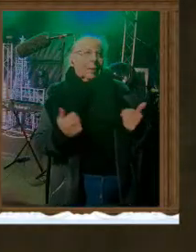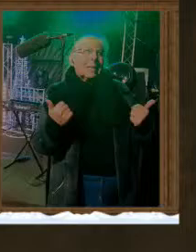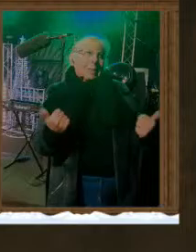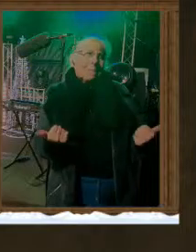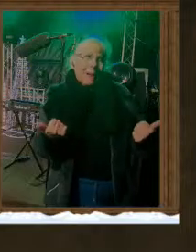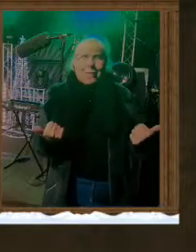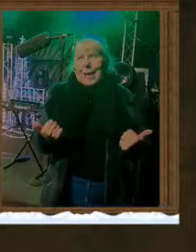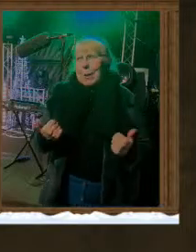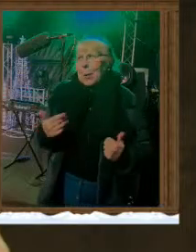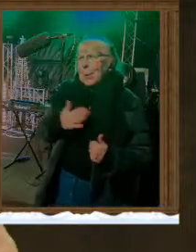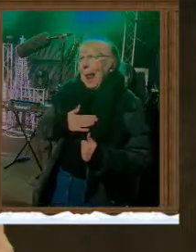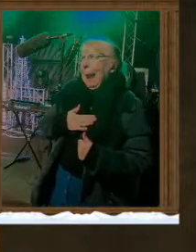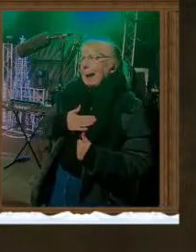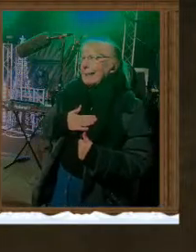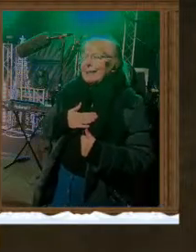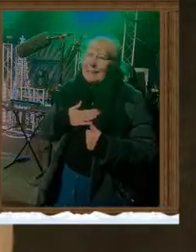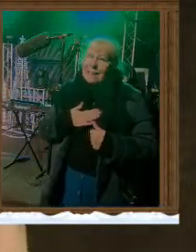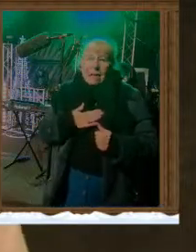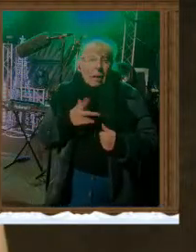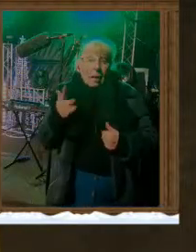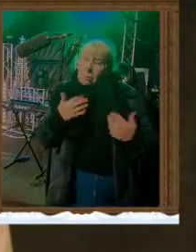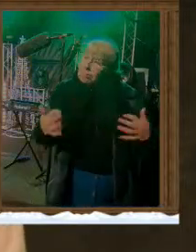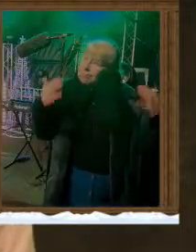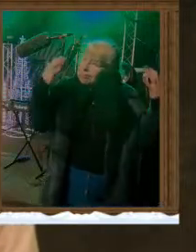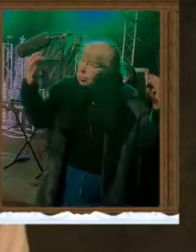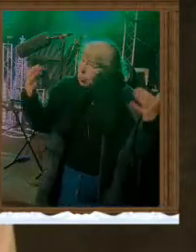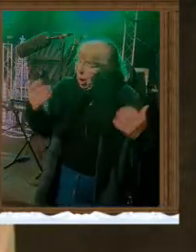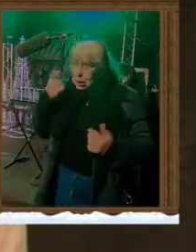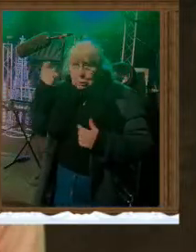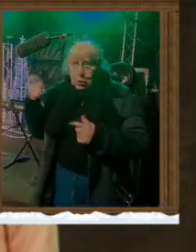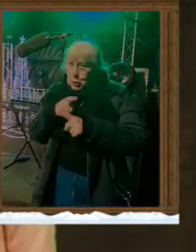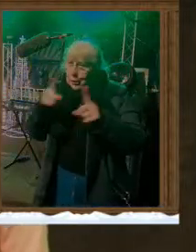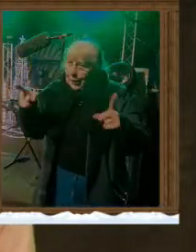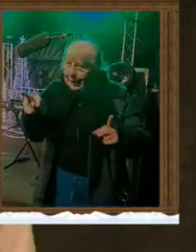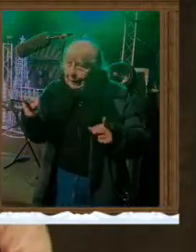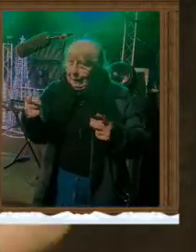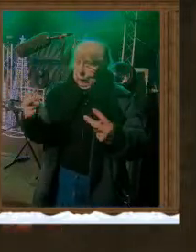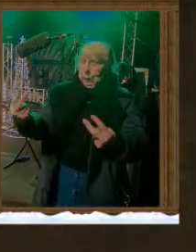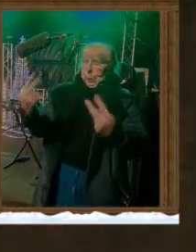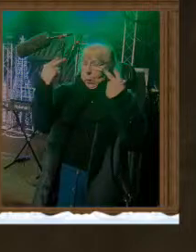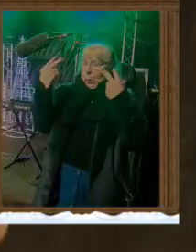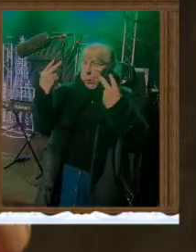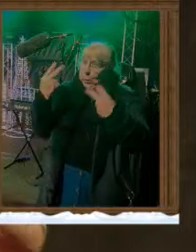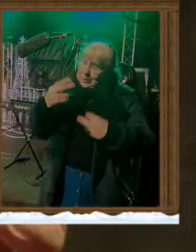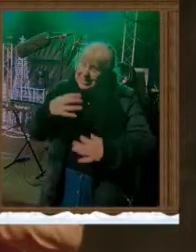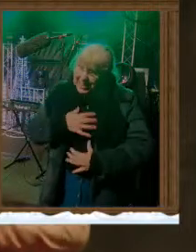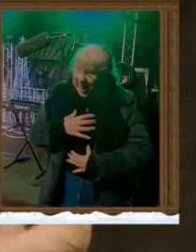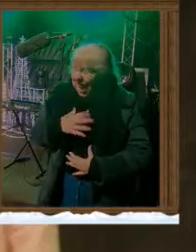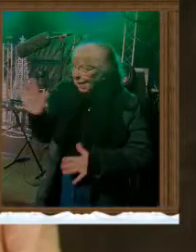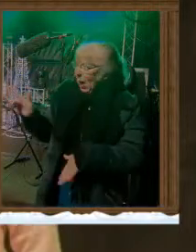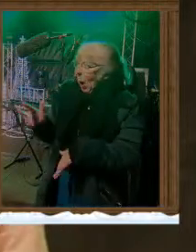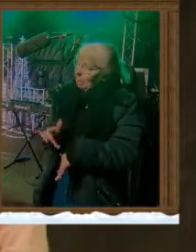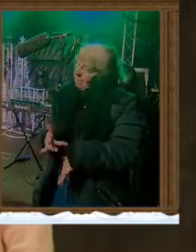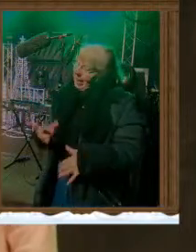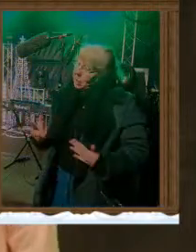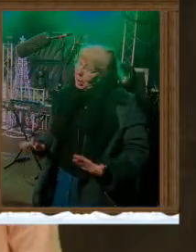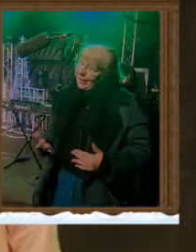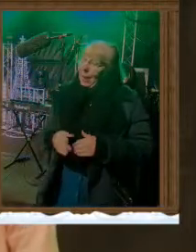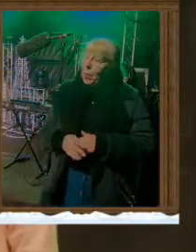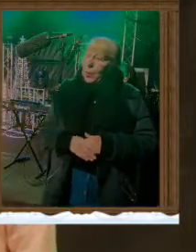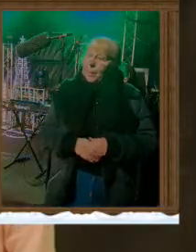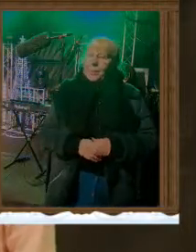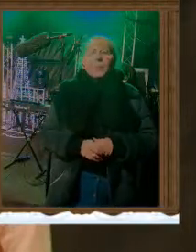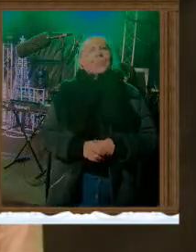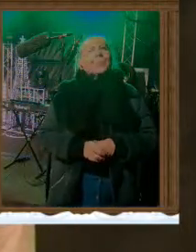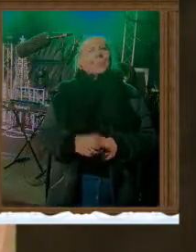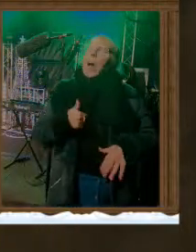really liked it. Yeah, what have you found the crowds like, all these people looking back at you? Is that scary or are you like a professional now?